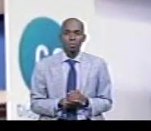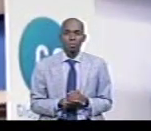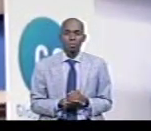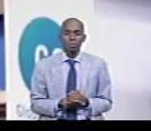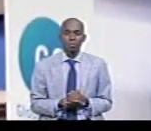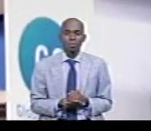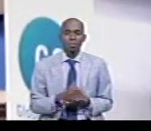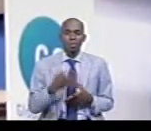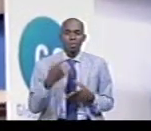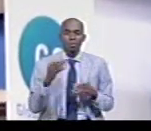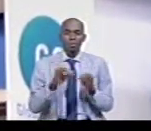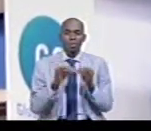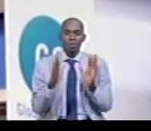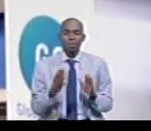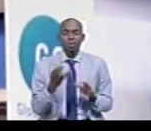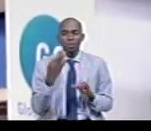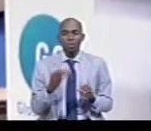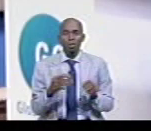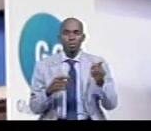GCK.